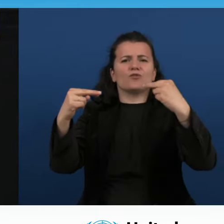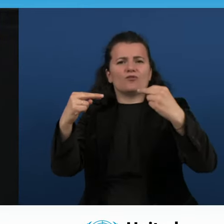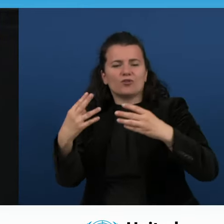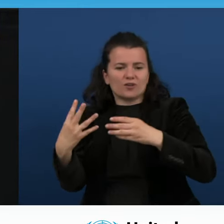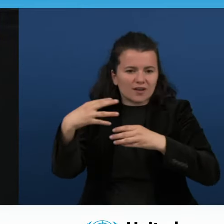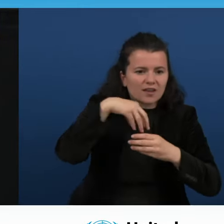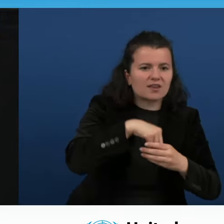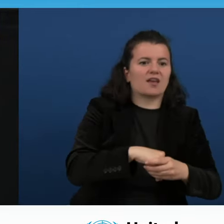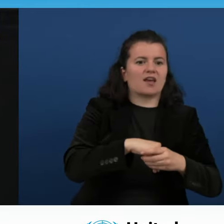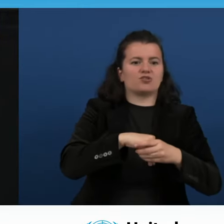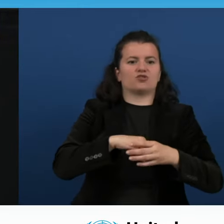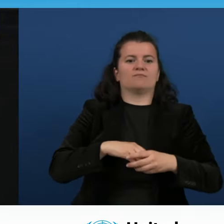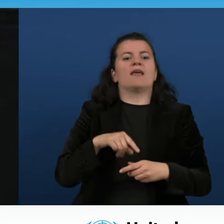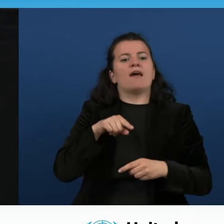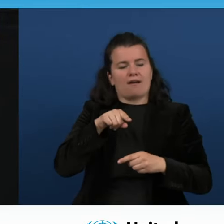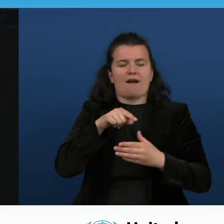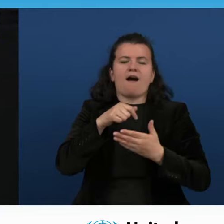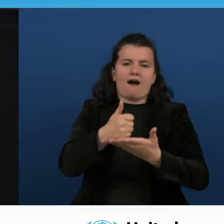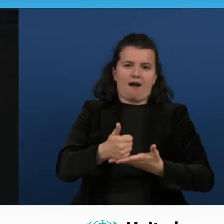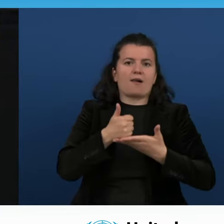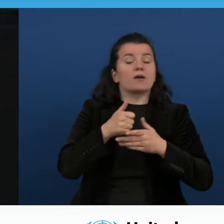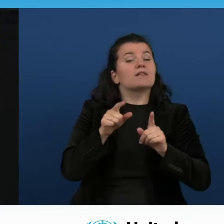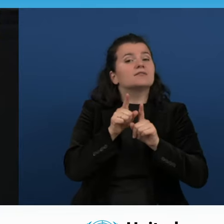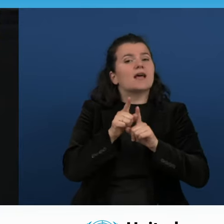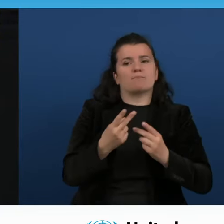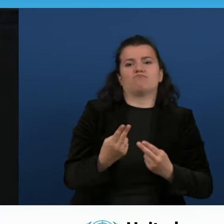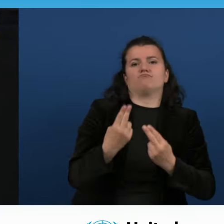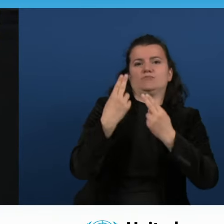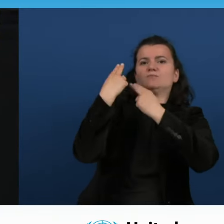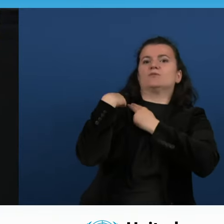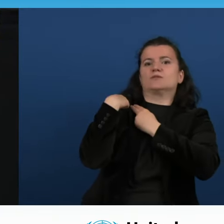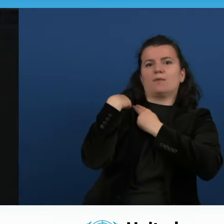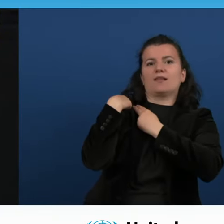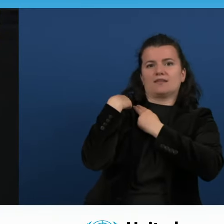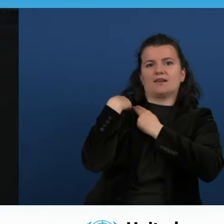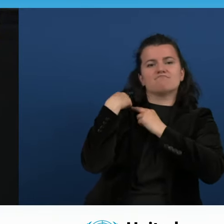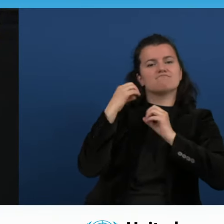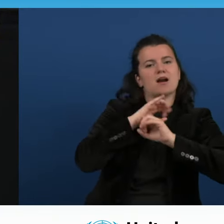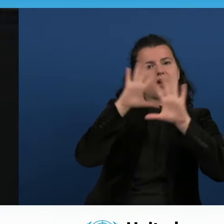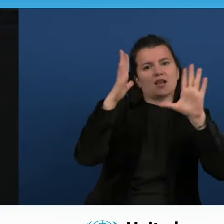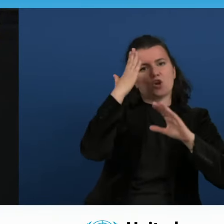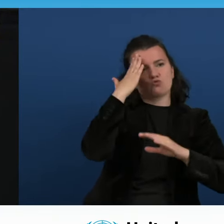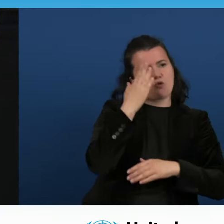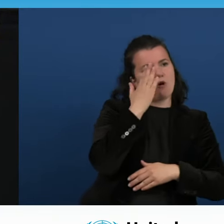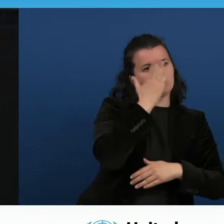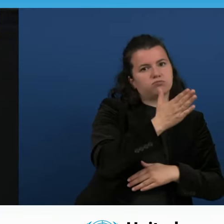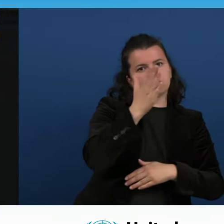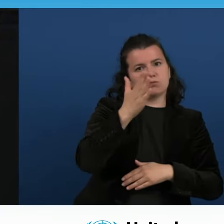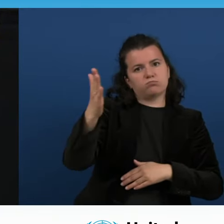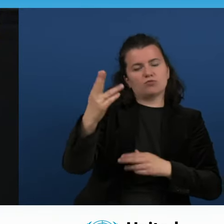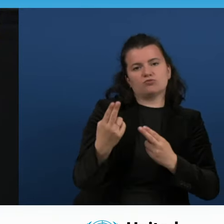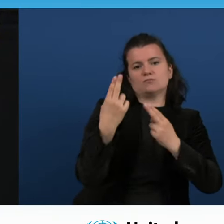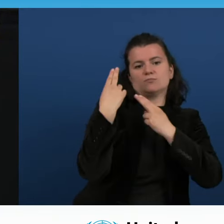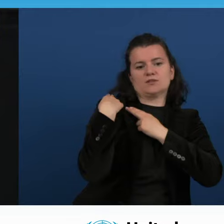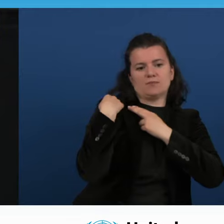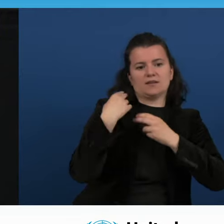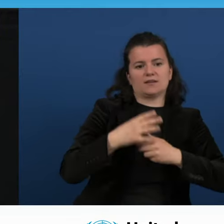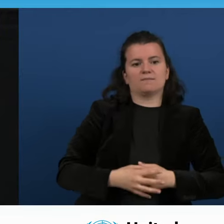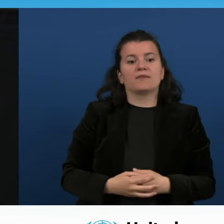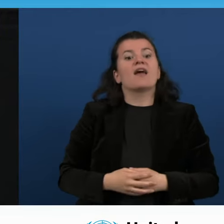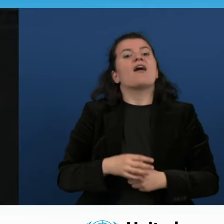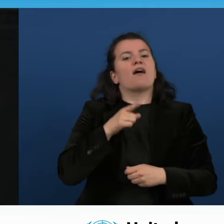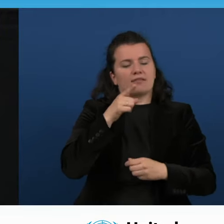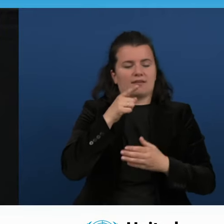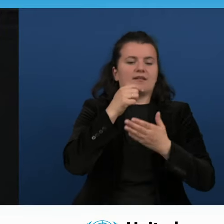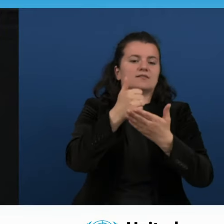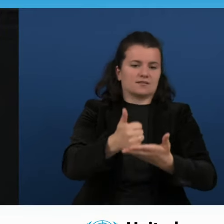of the various and important solutions and recommendations that we are hearing from young